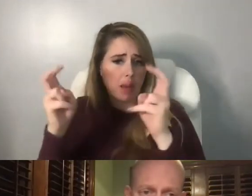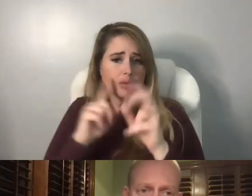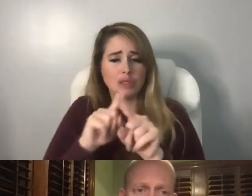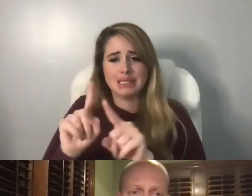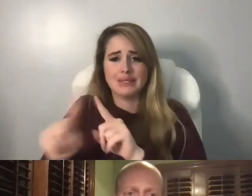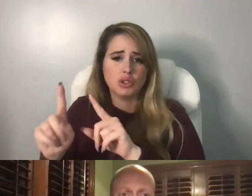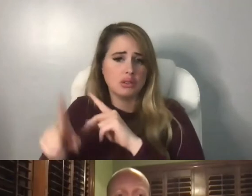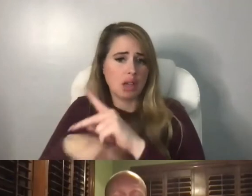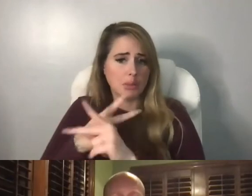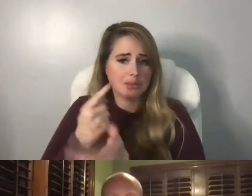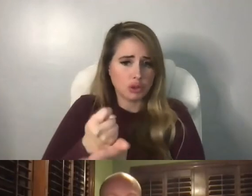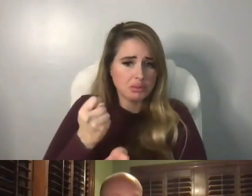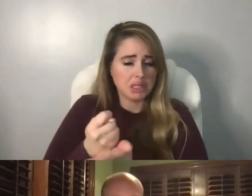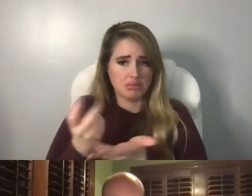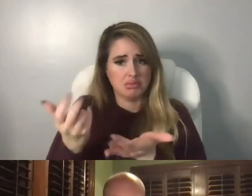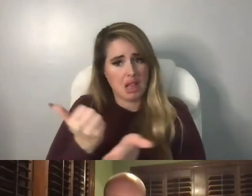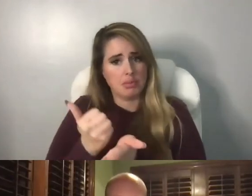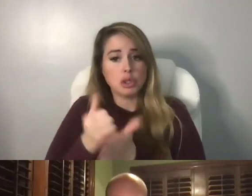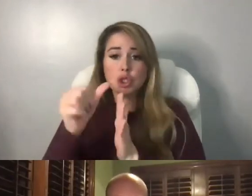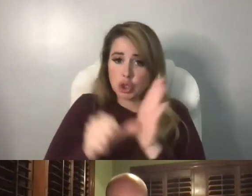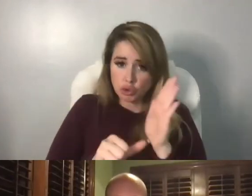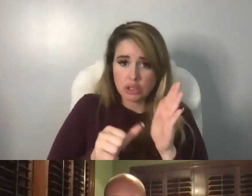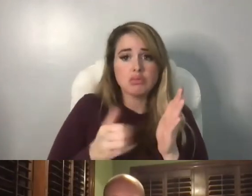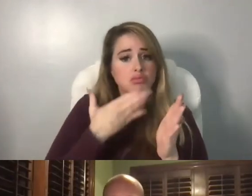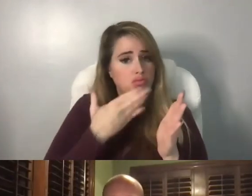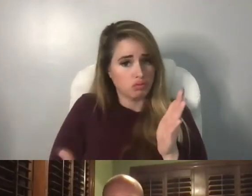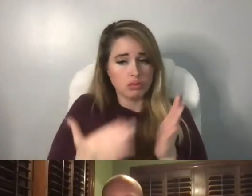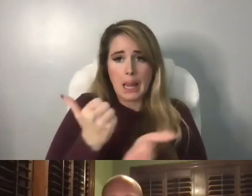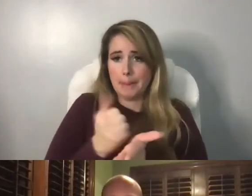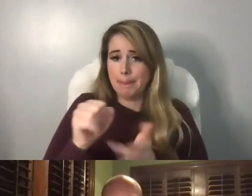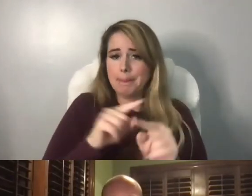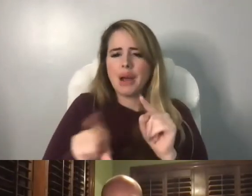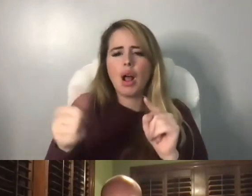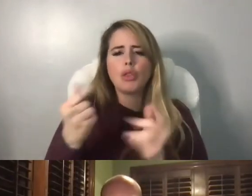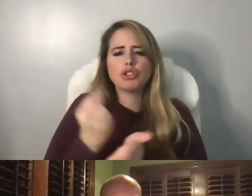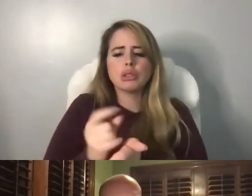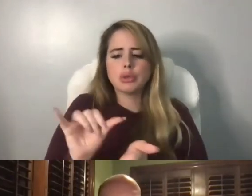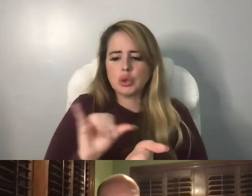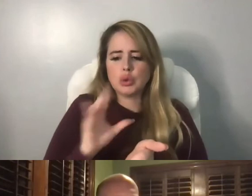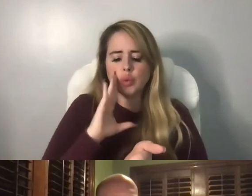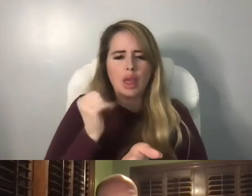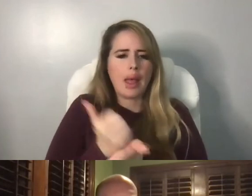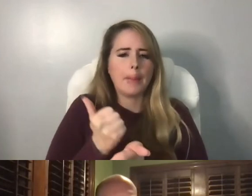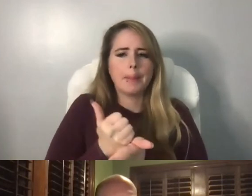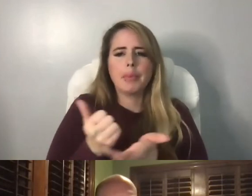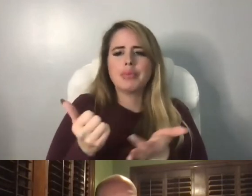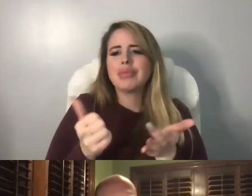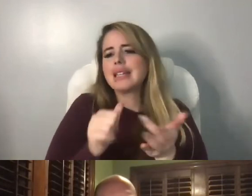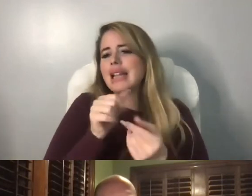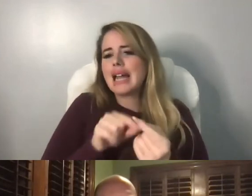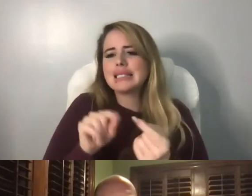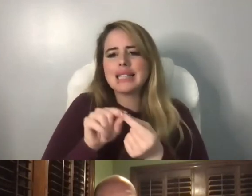it beyond surgery. Surgery works very well for it, but there are other treatments that are not exactly,